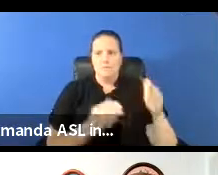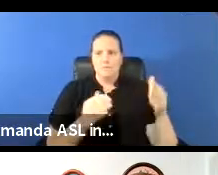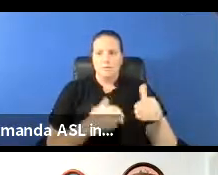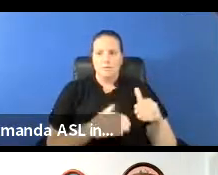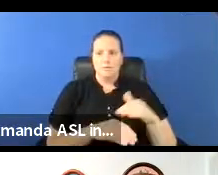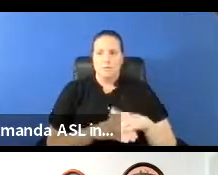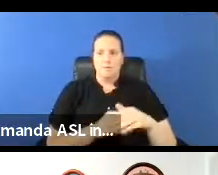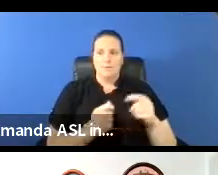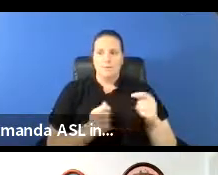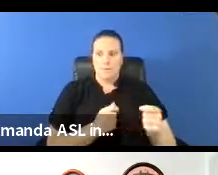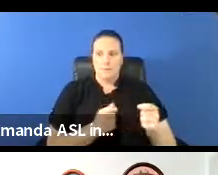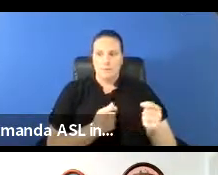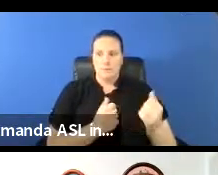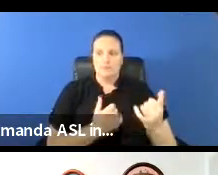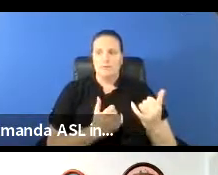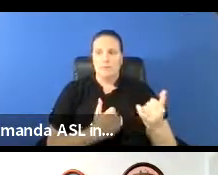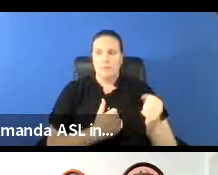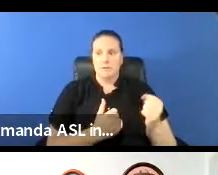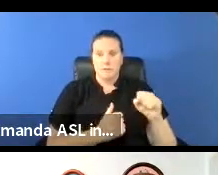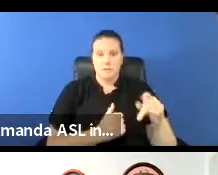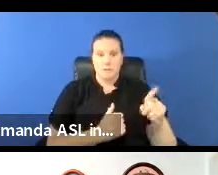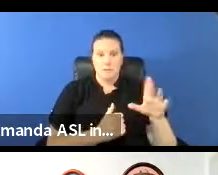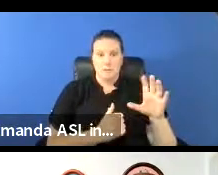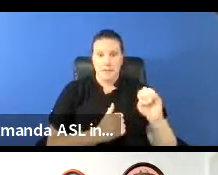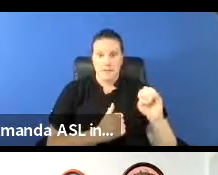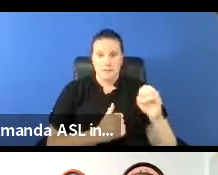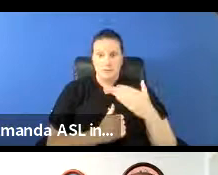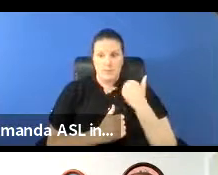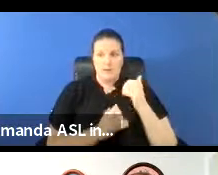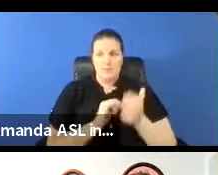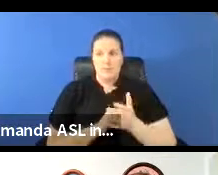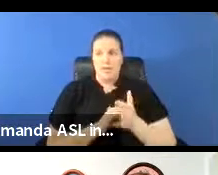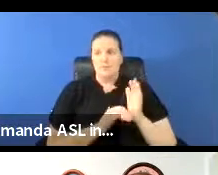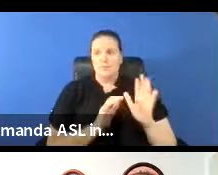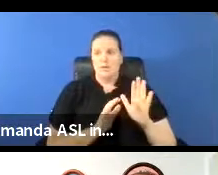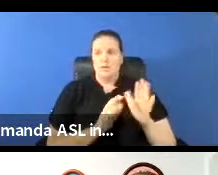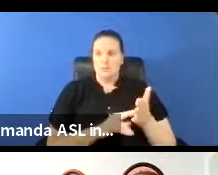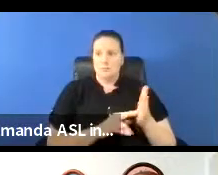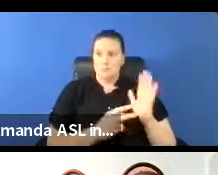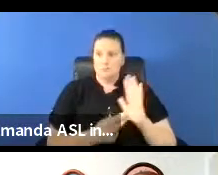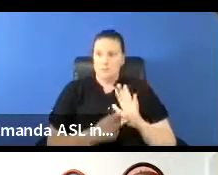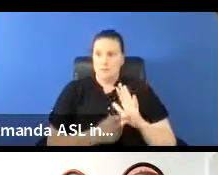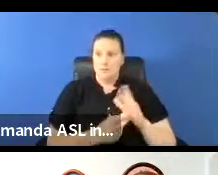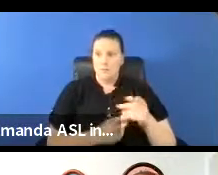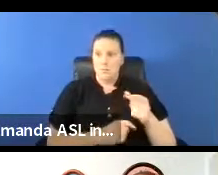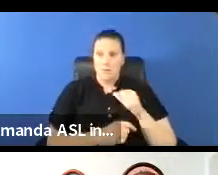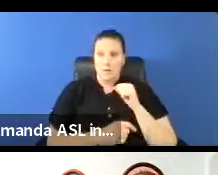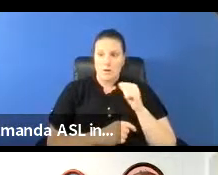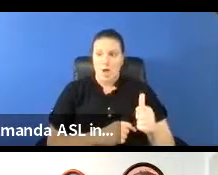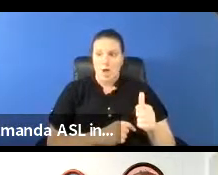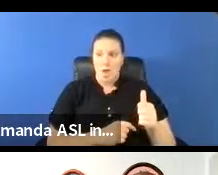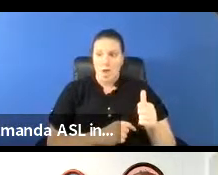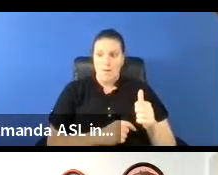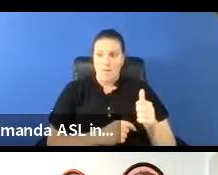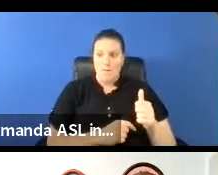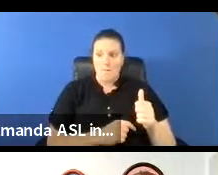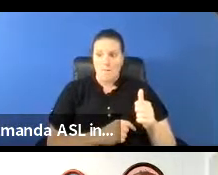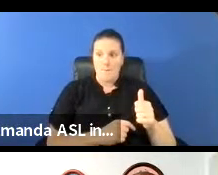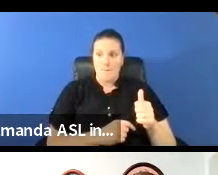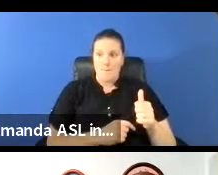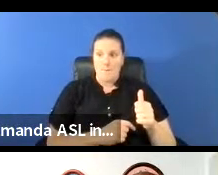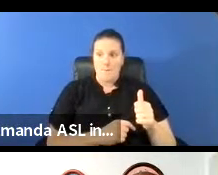on managing our existing spaces better, which is great. Does that mean that we are not going to